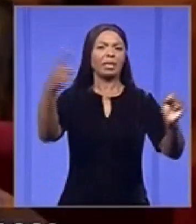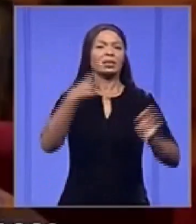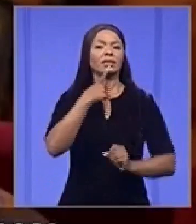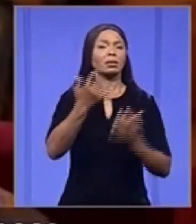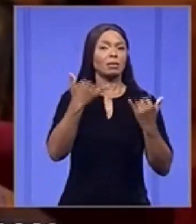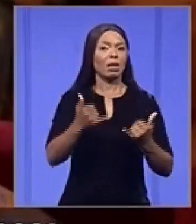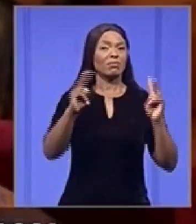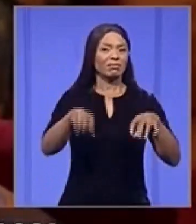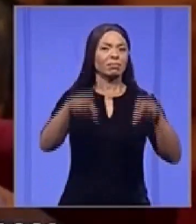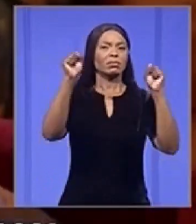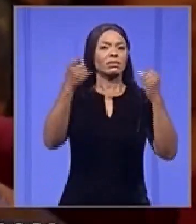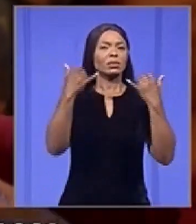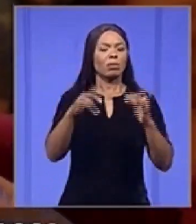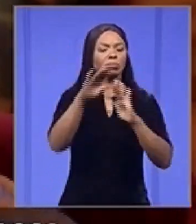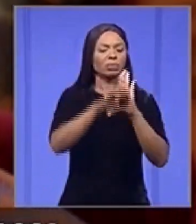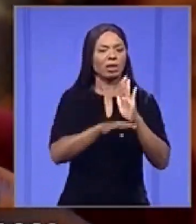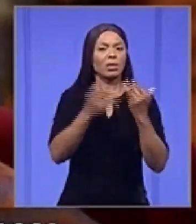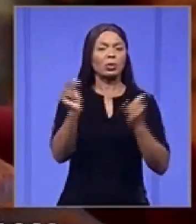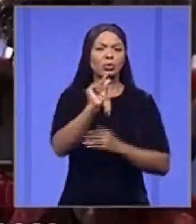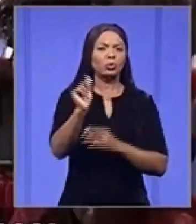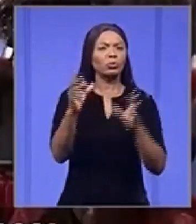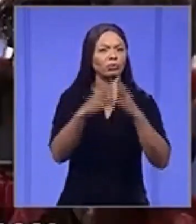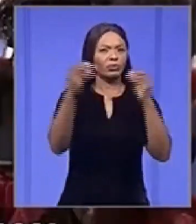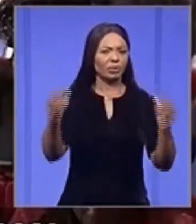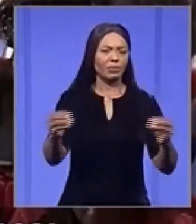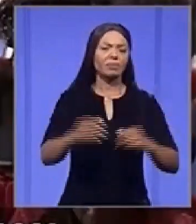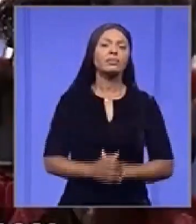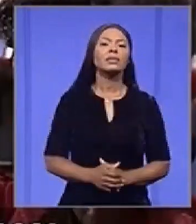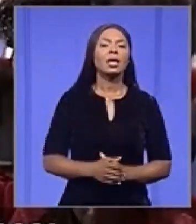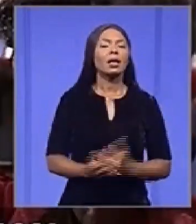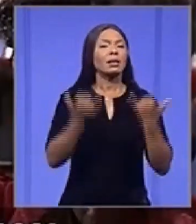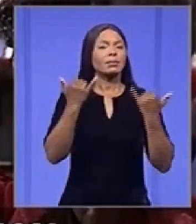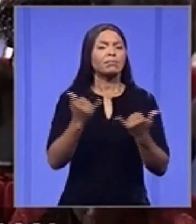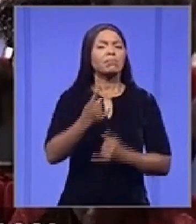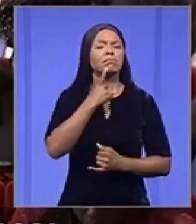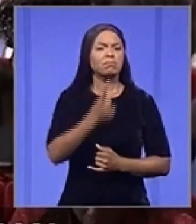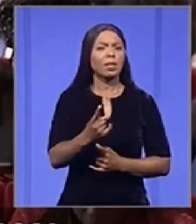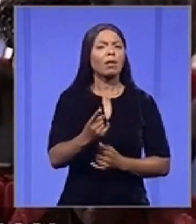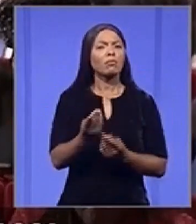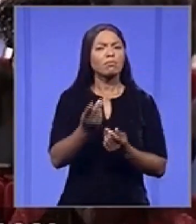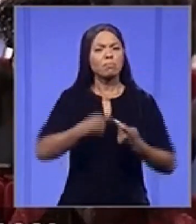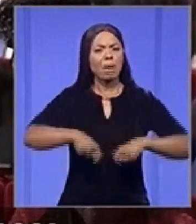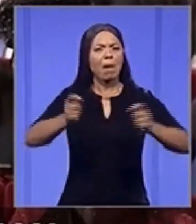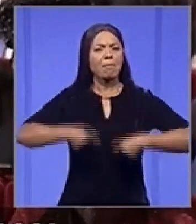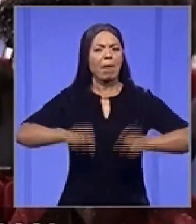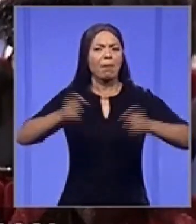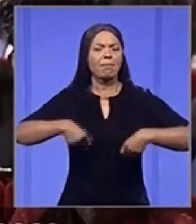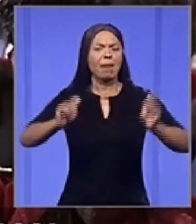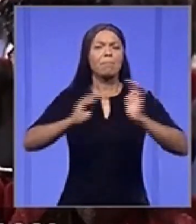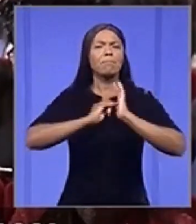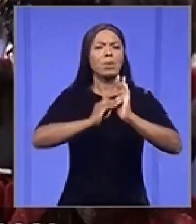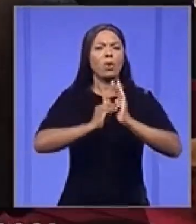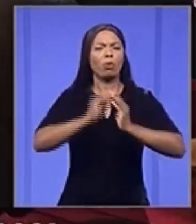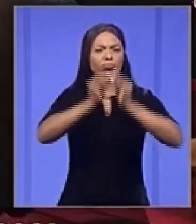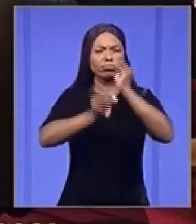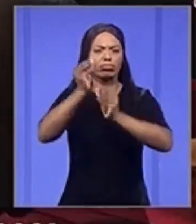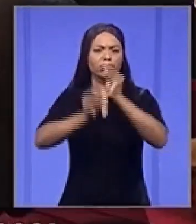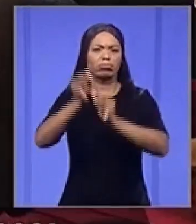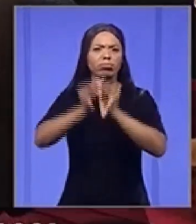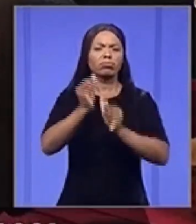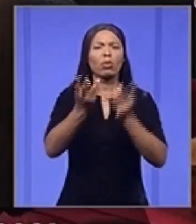e tlile go nna selo sa maloba mo bogautshwaneng. Moporesidente a re go setse go dirisitswe dimilione go tokafatsa mafaratlhatlha a